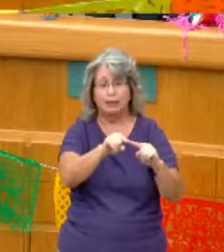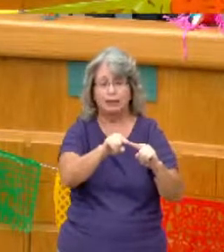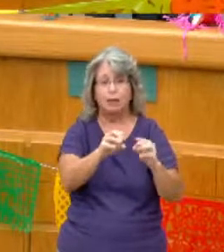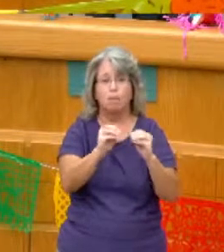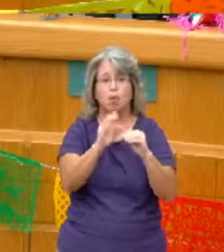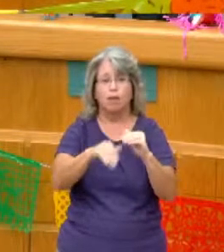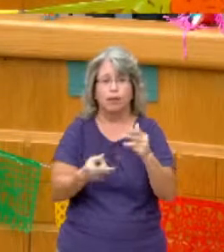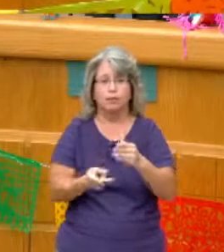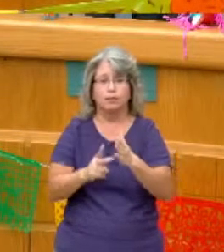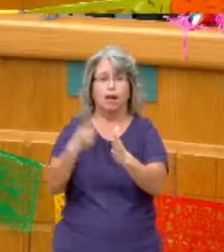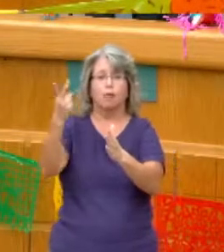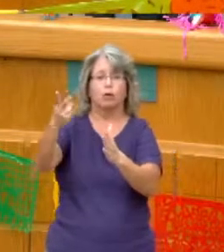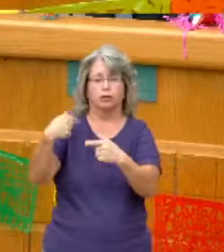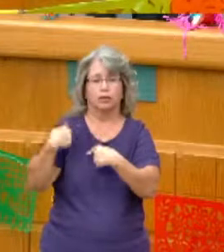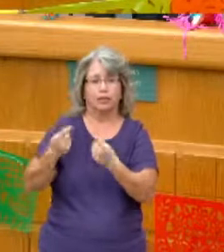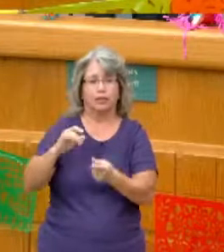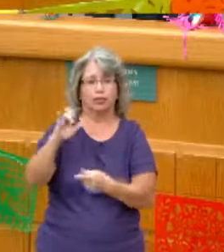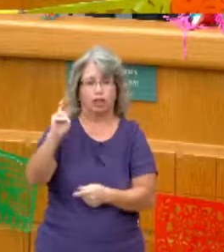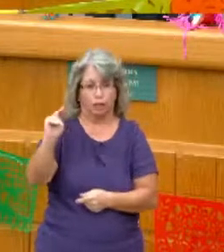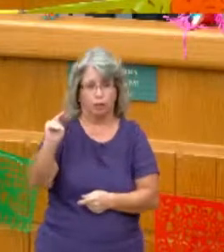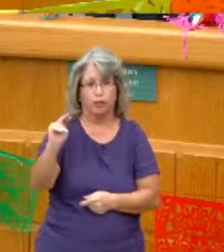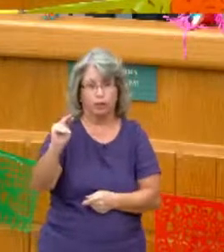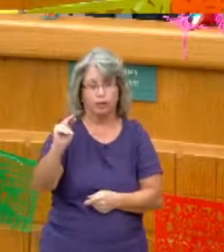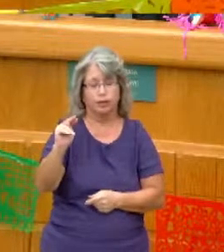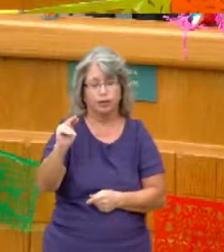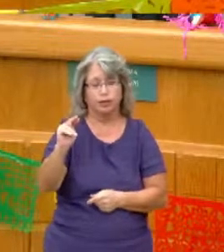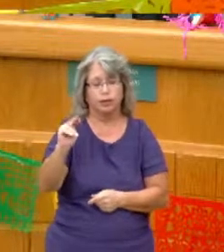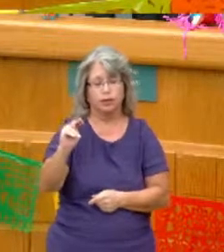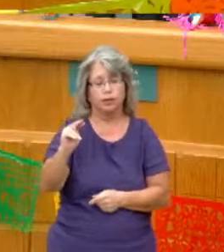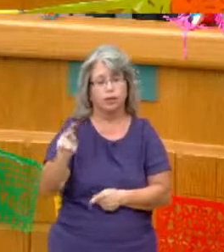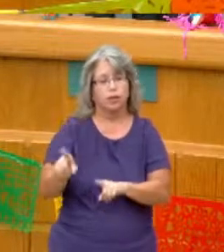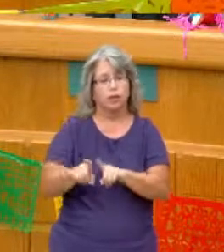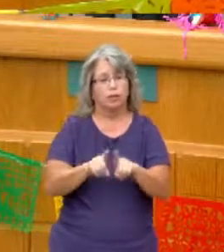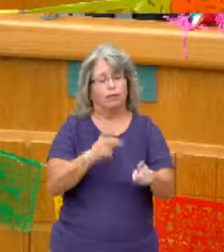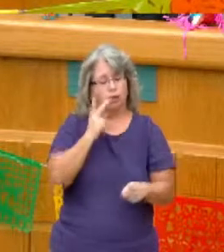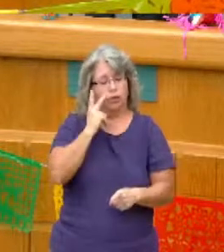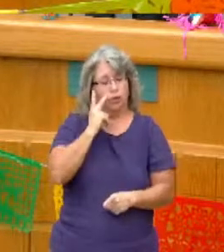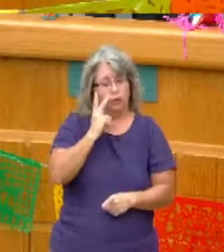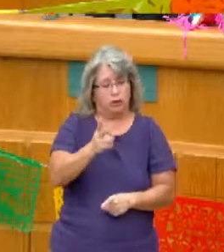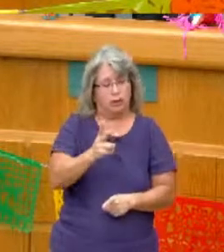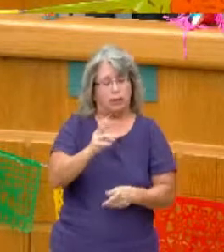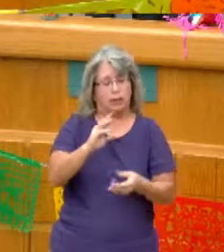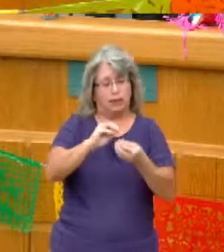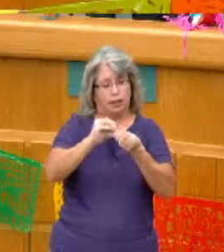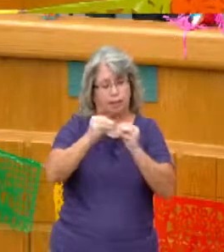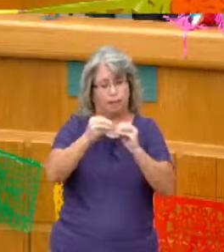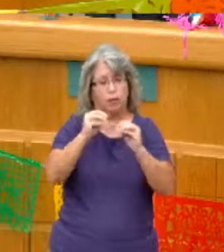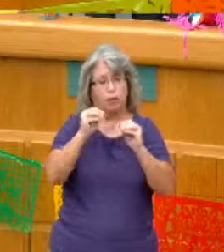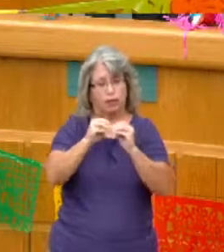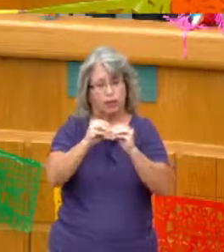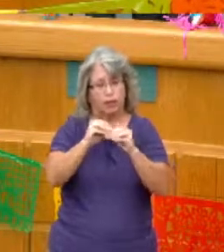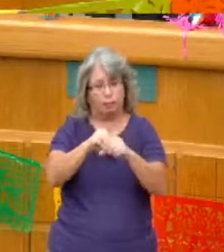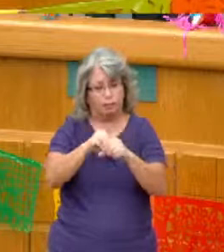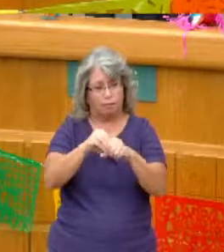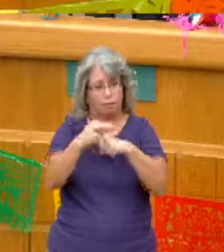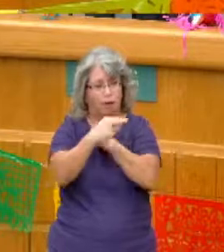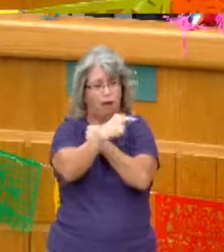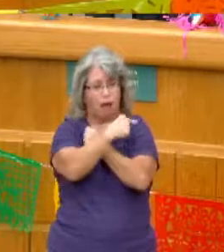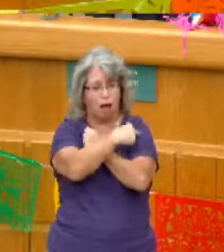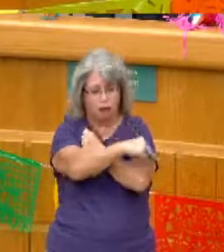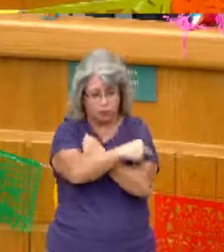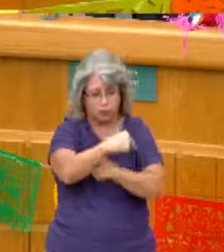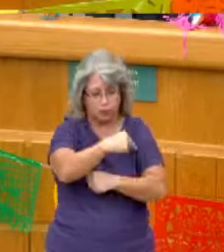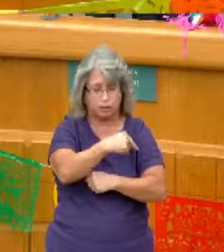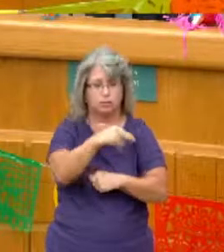January. We have also seen hospital admissions and cases leveling off among adults. So remember